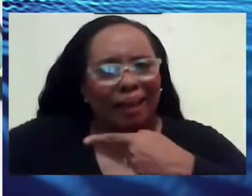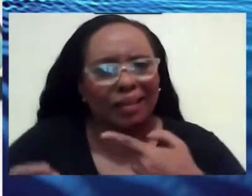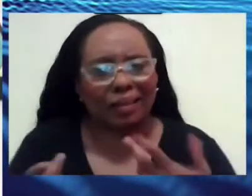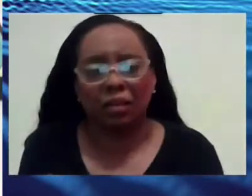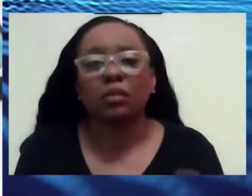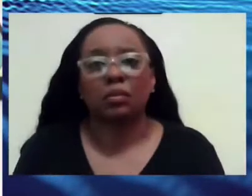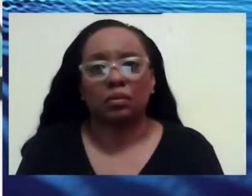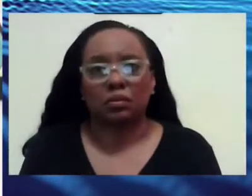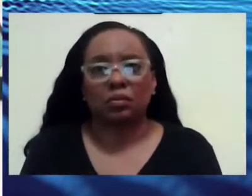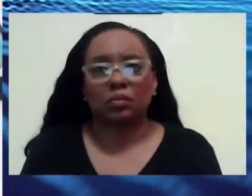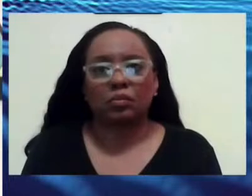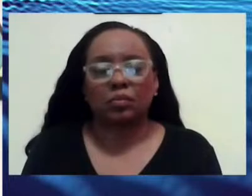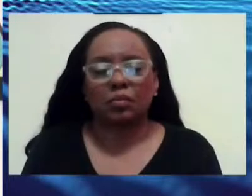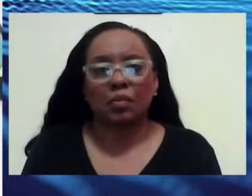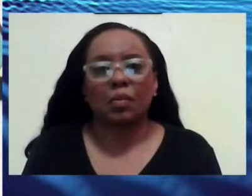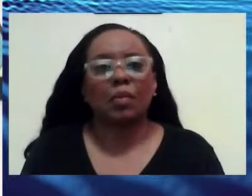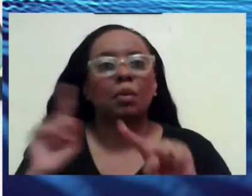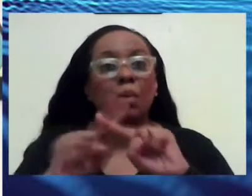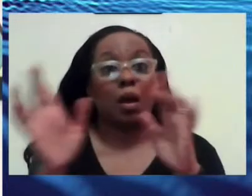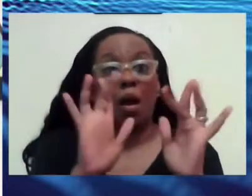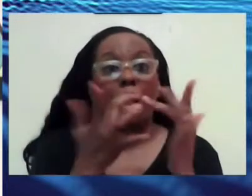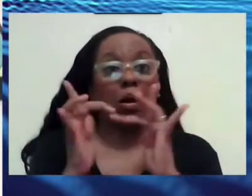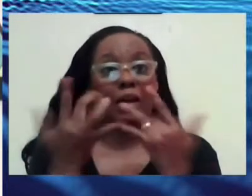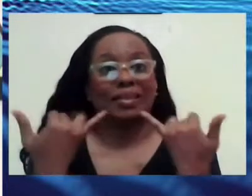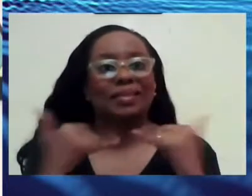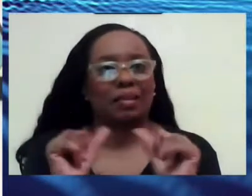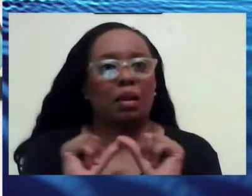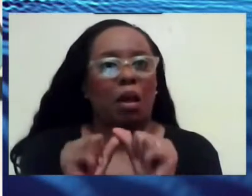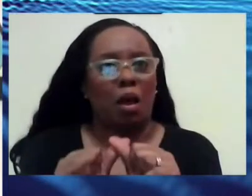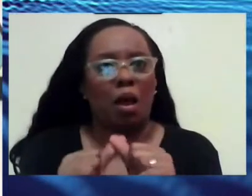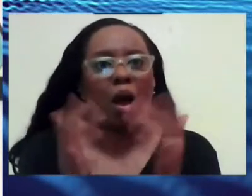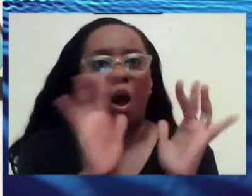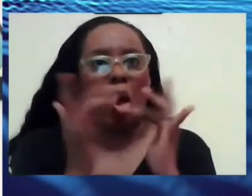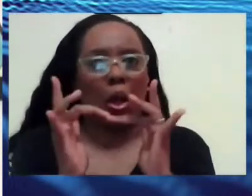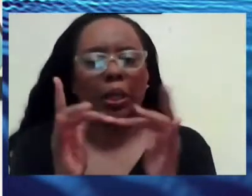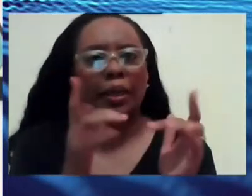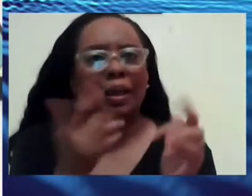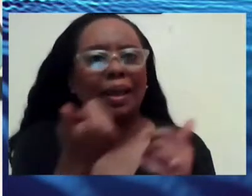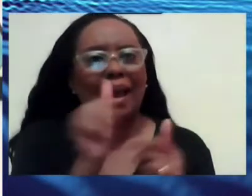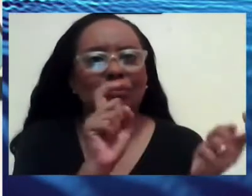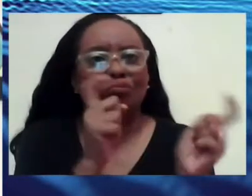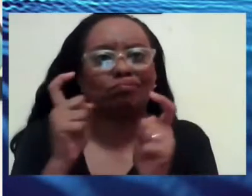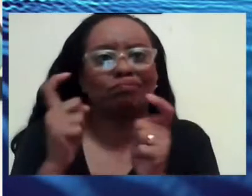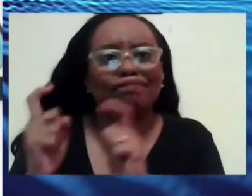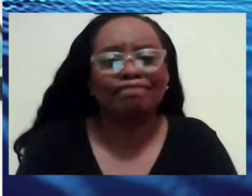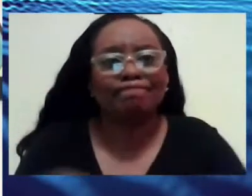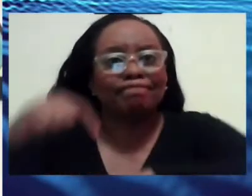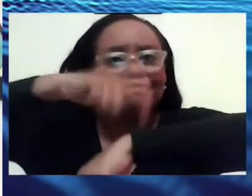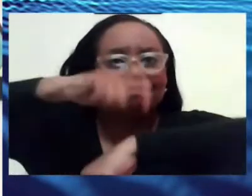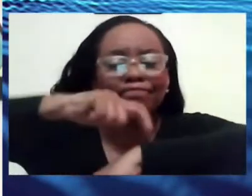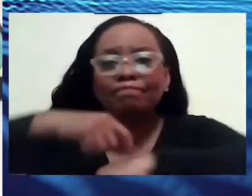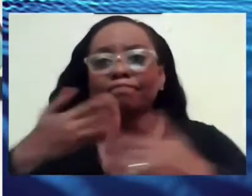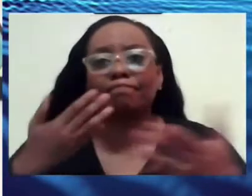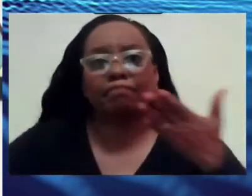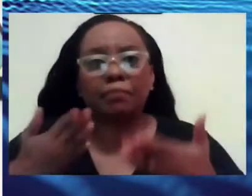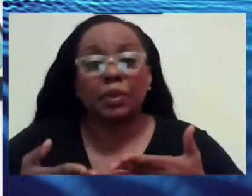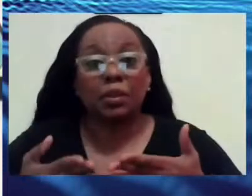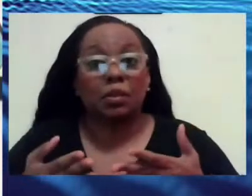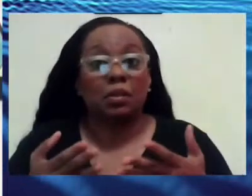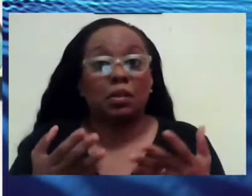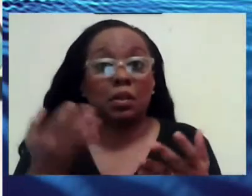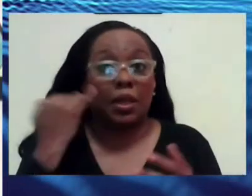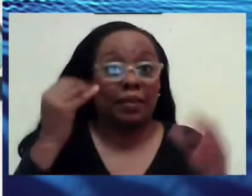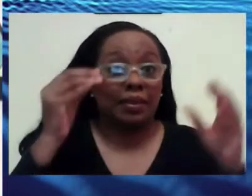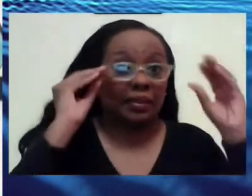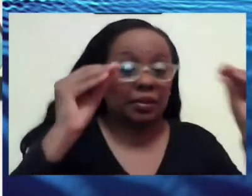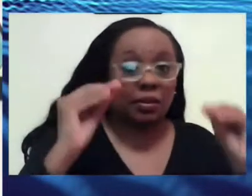but we'd still have the online as a backup, and we may have to make some adjustments to the amount of time. Maybe if people are teaching, that